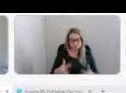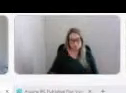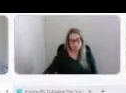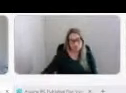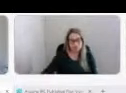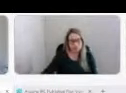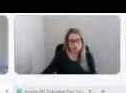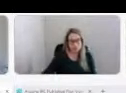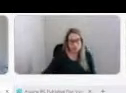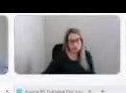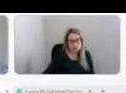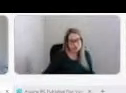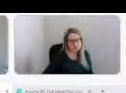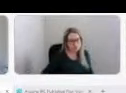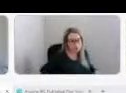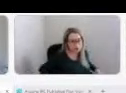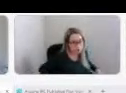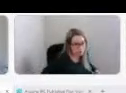goodbye